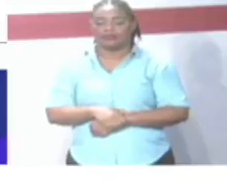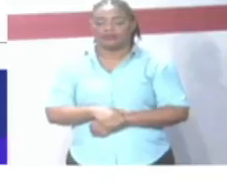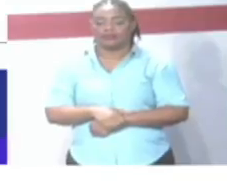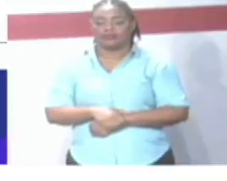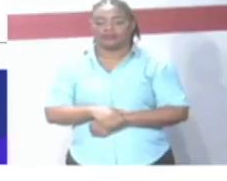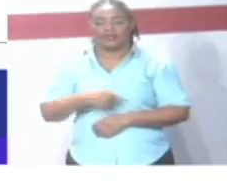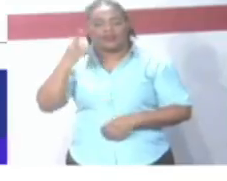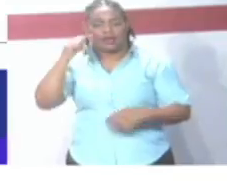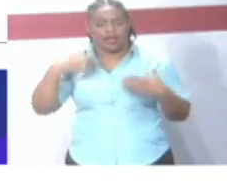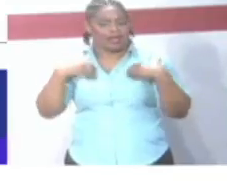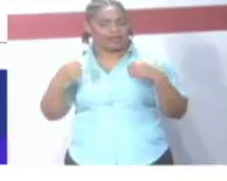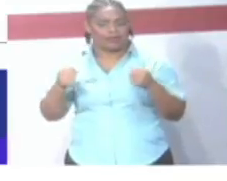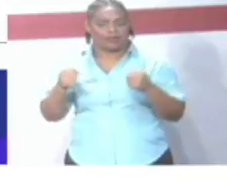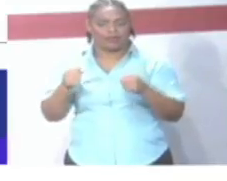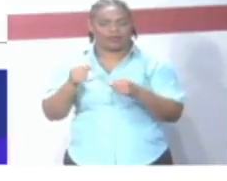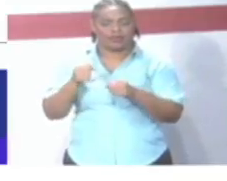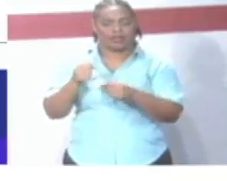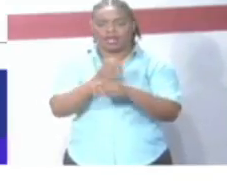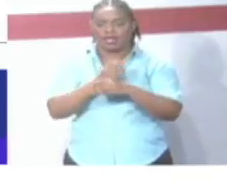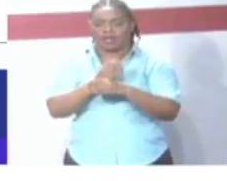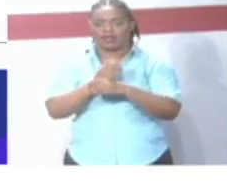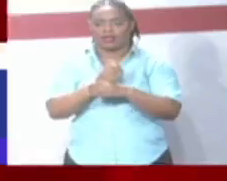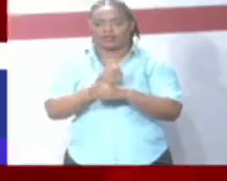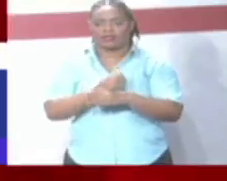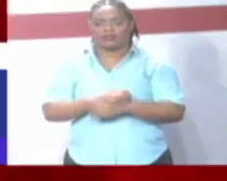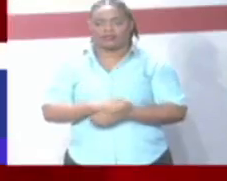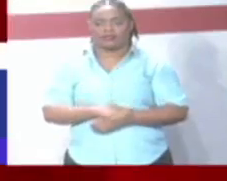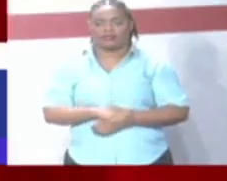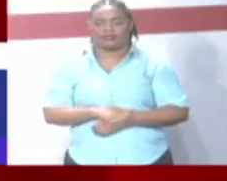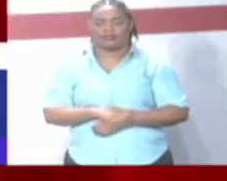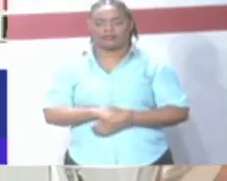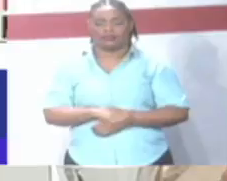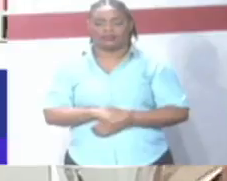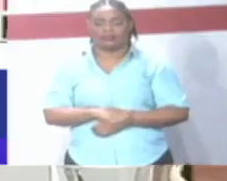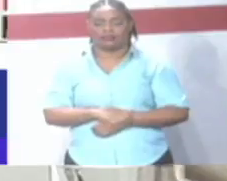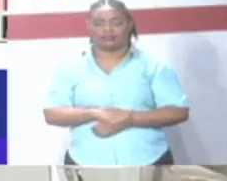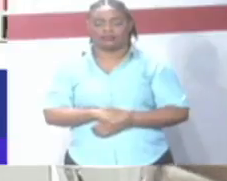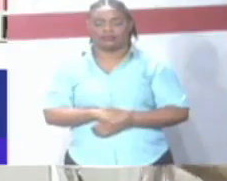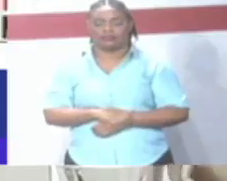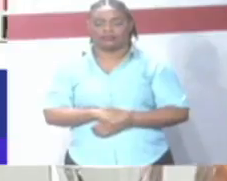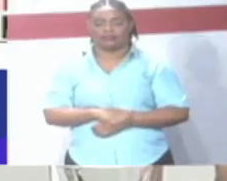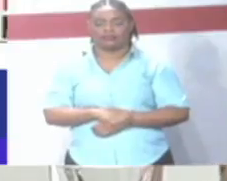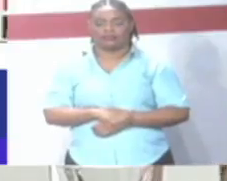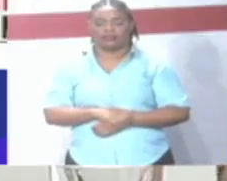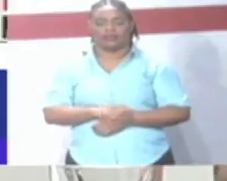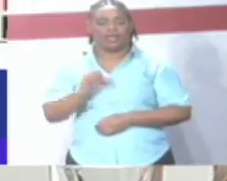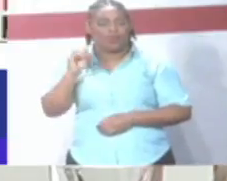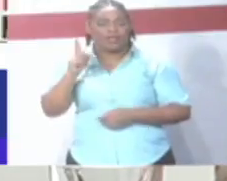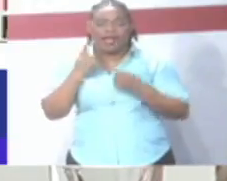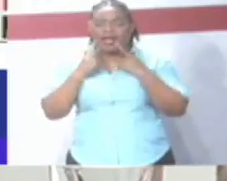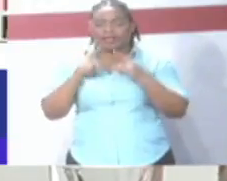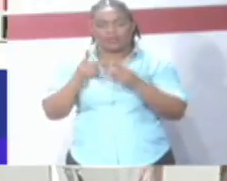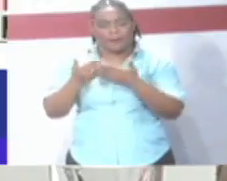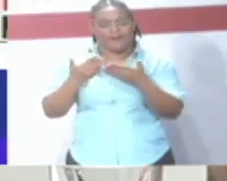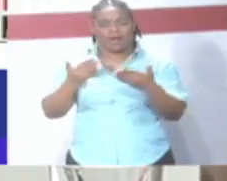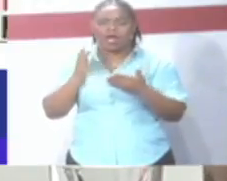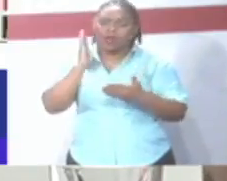you. Thank you. So that question was, well, okay, so I'll go over the answer that I gave